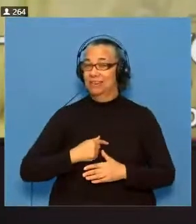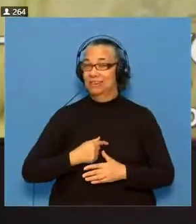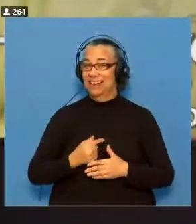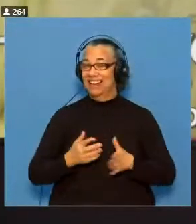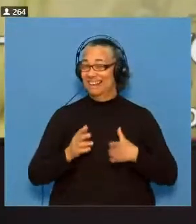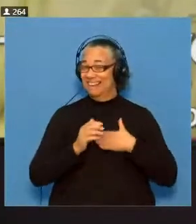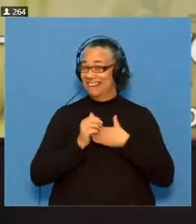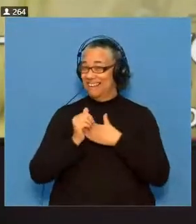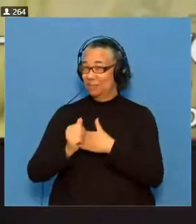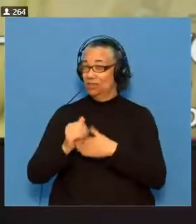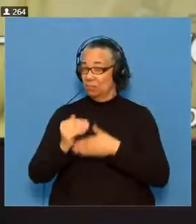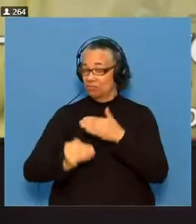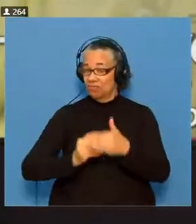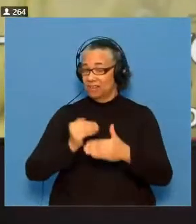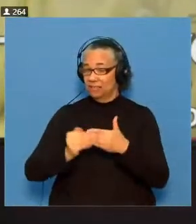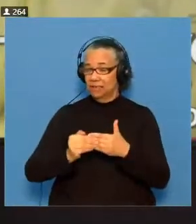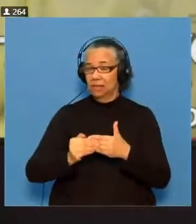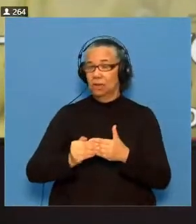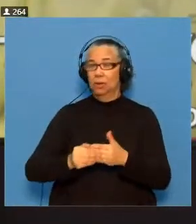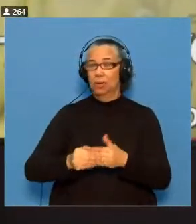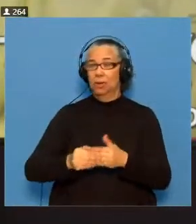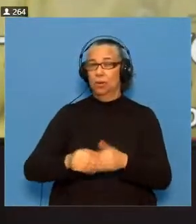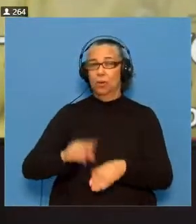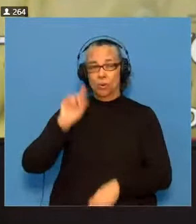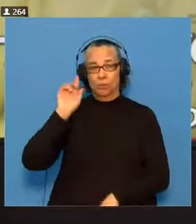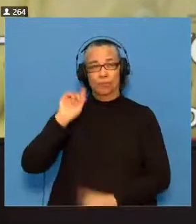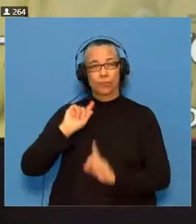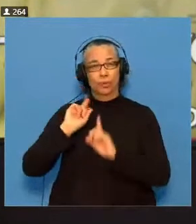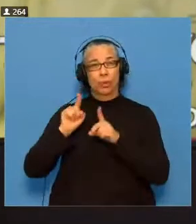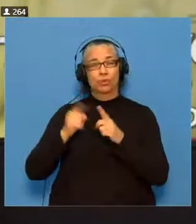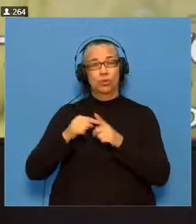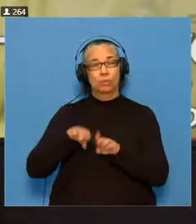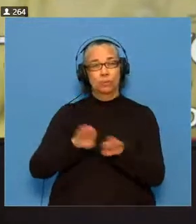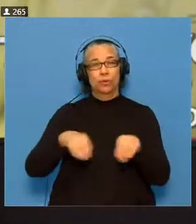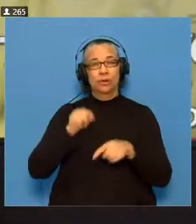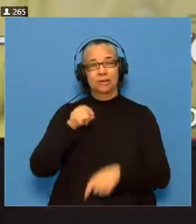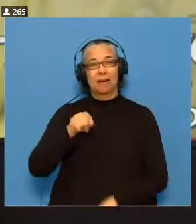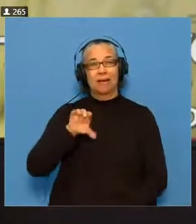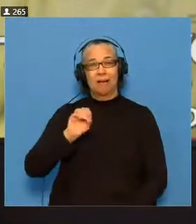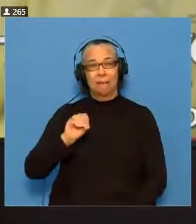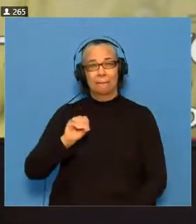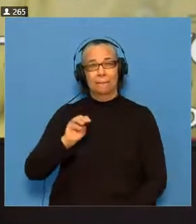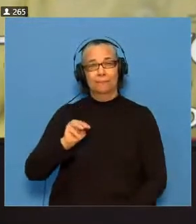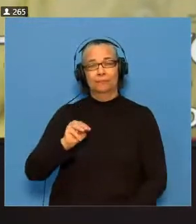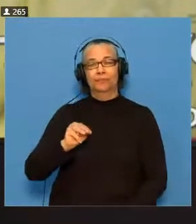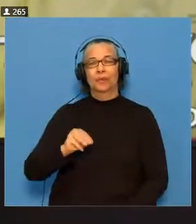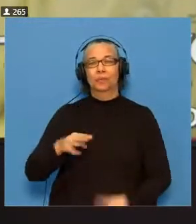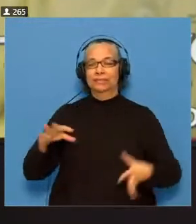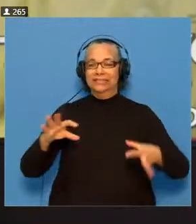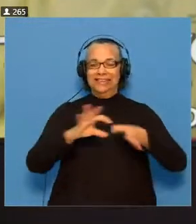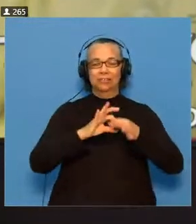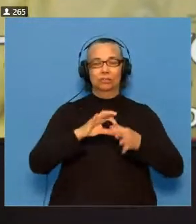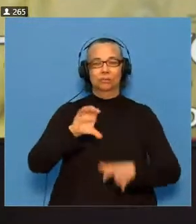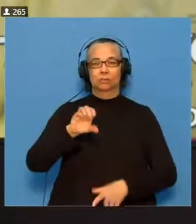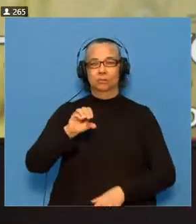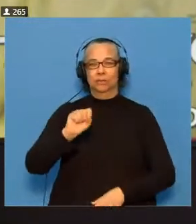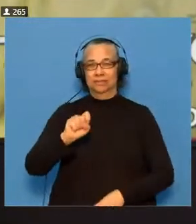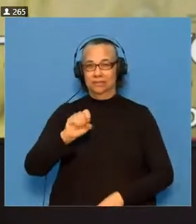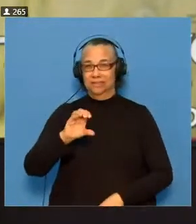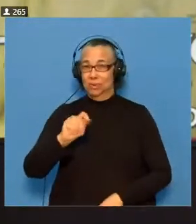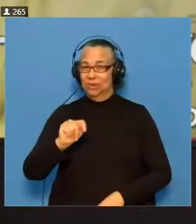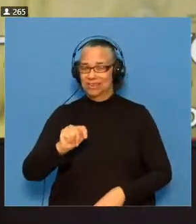at gotobermuda.com with links to the Costco site. Your options are to purchase a test kit voucher